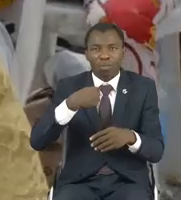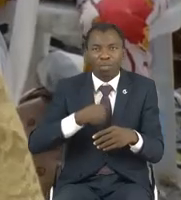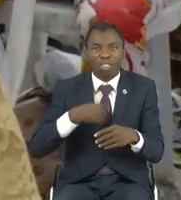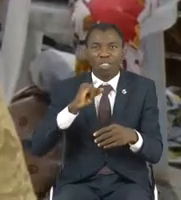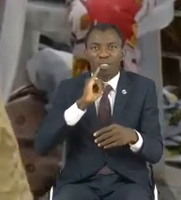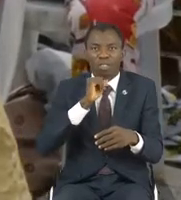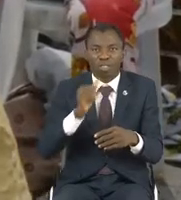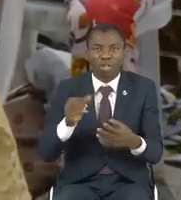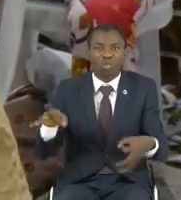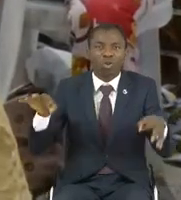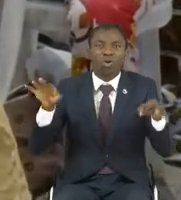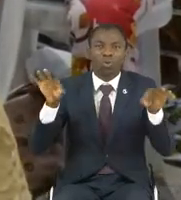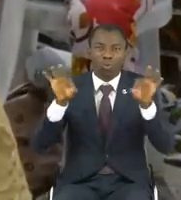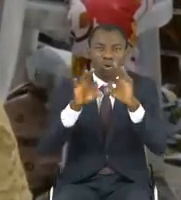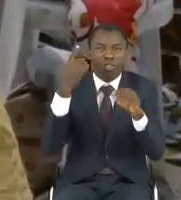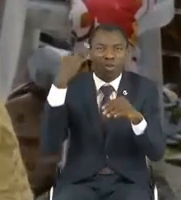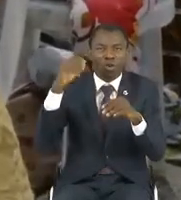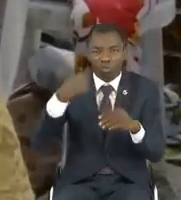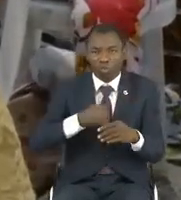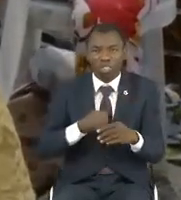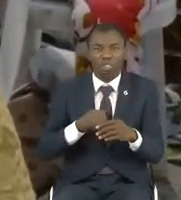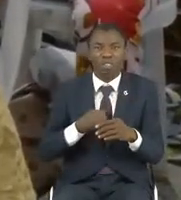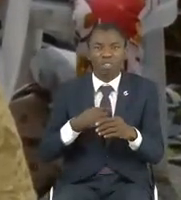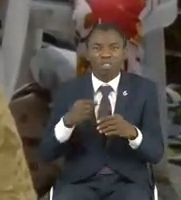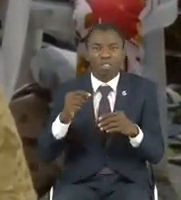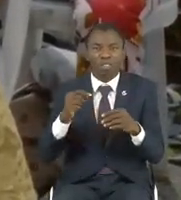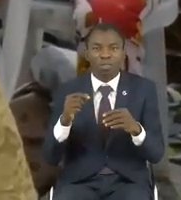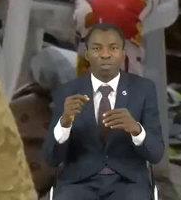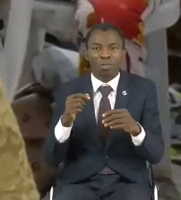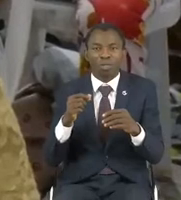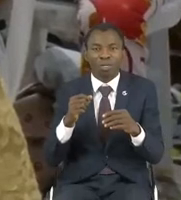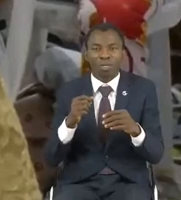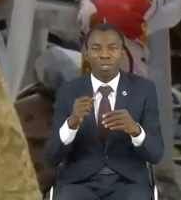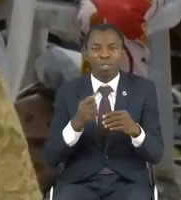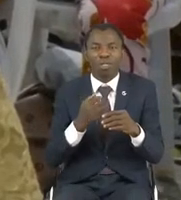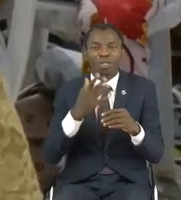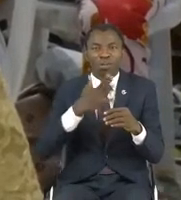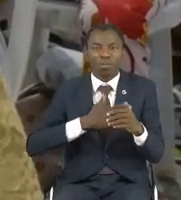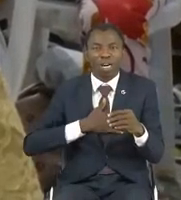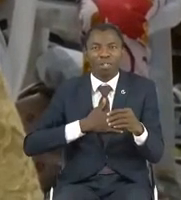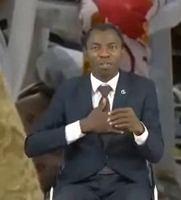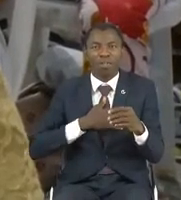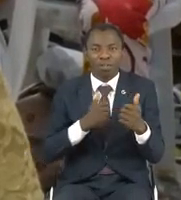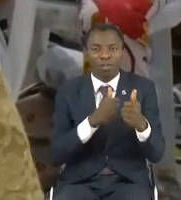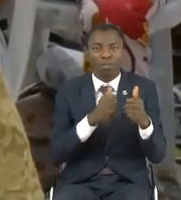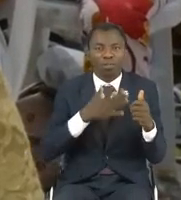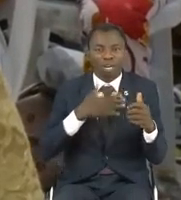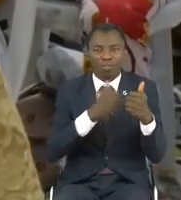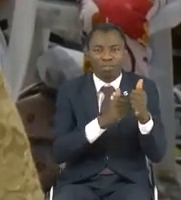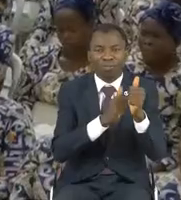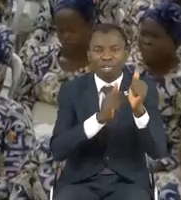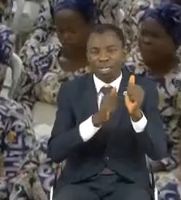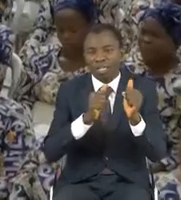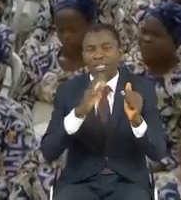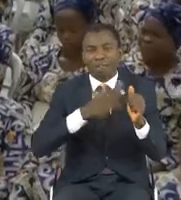When I was very young, my father loved me. I loved